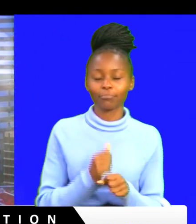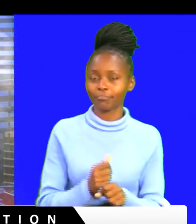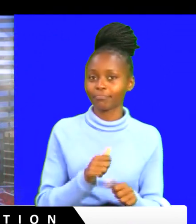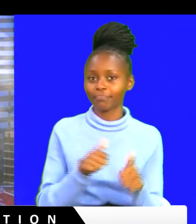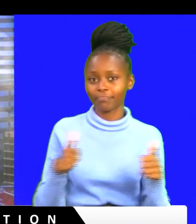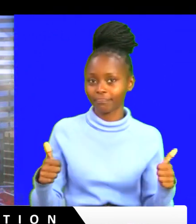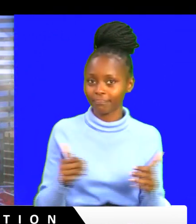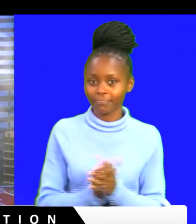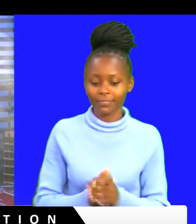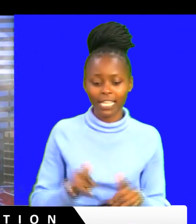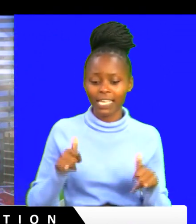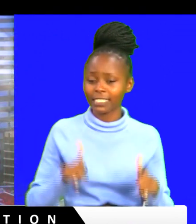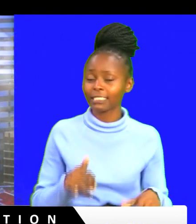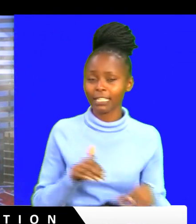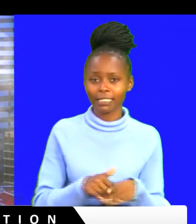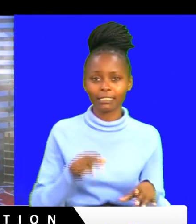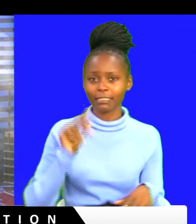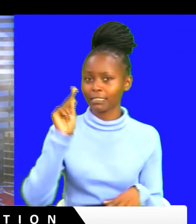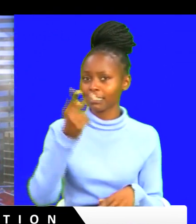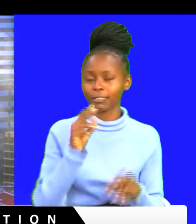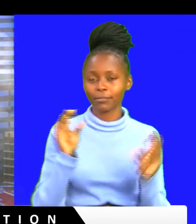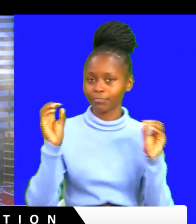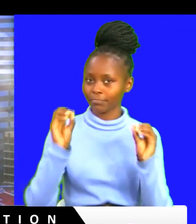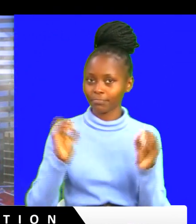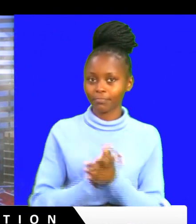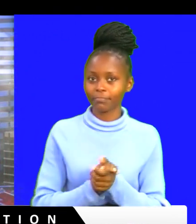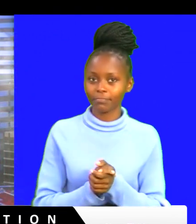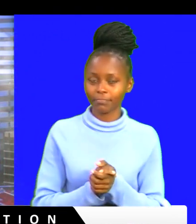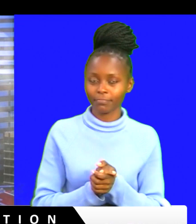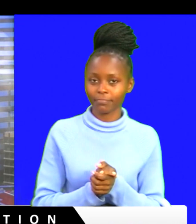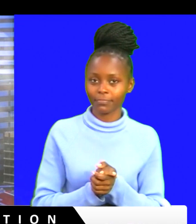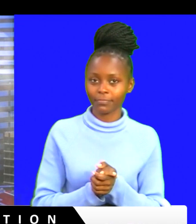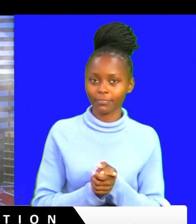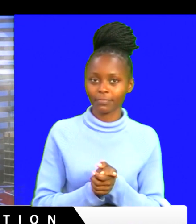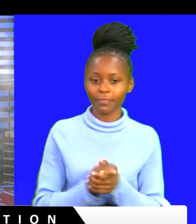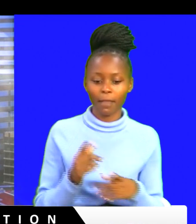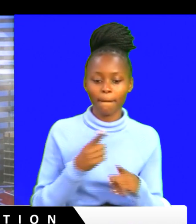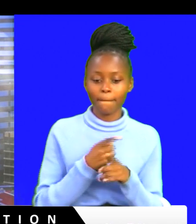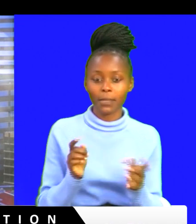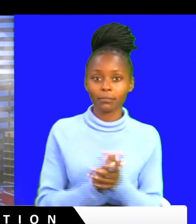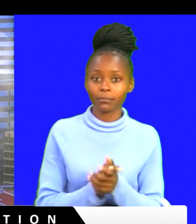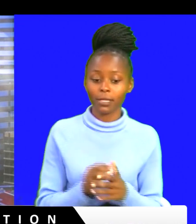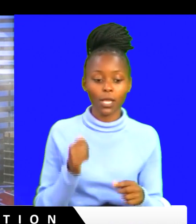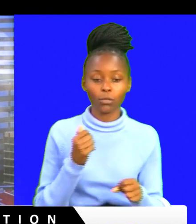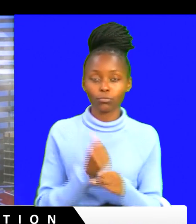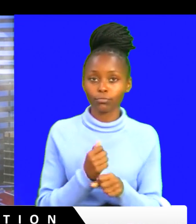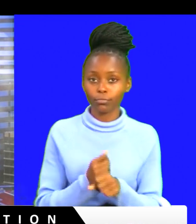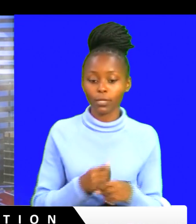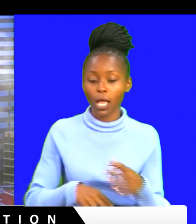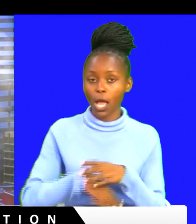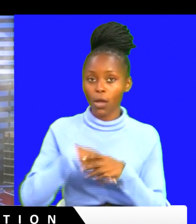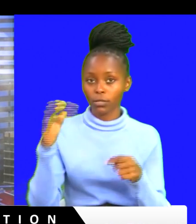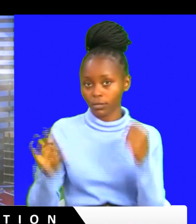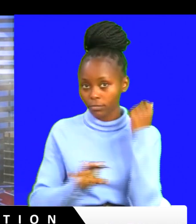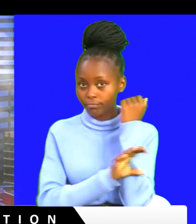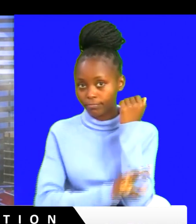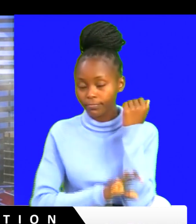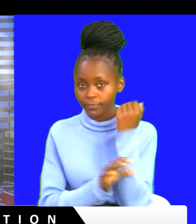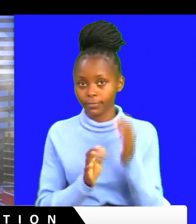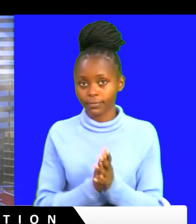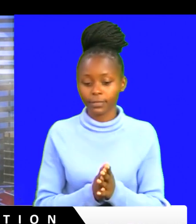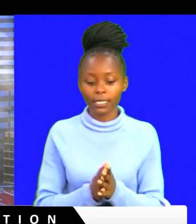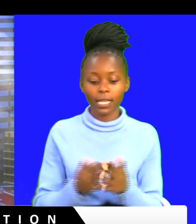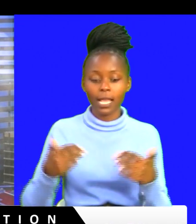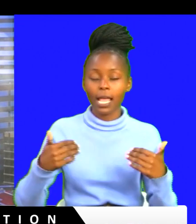stay in Kenya or perform in Kenya or even produces music in Kenya, but she actually does this outside, and she had a show